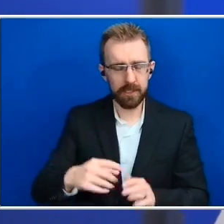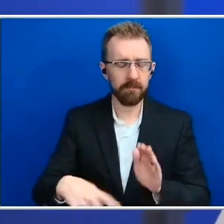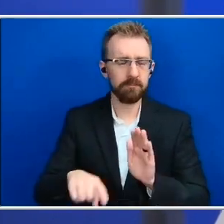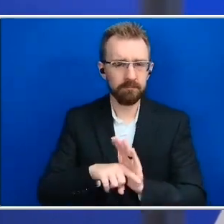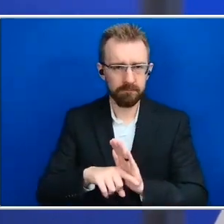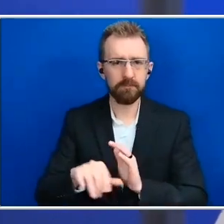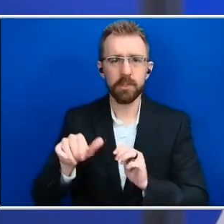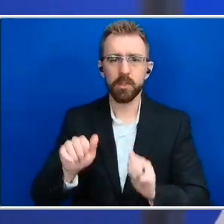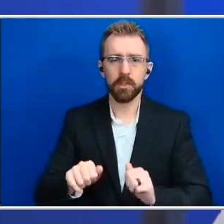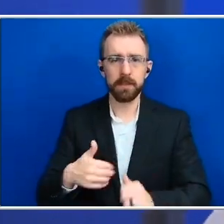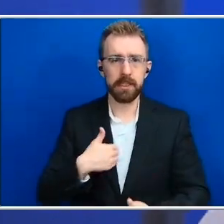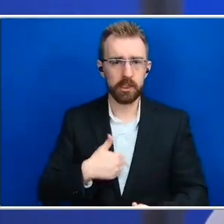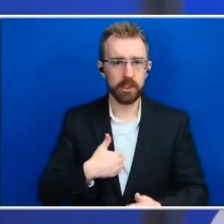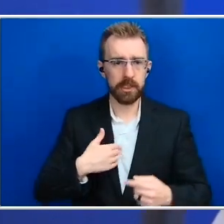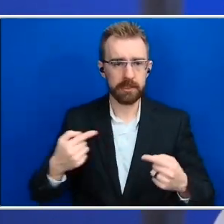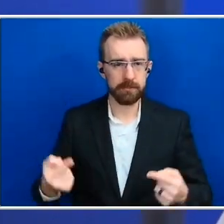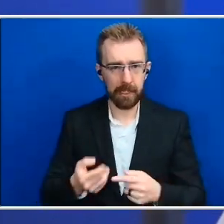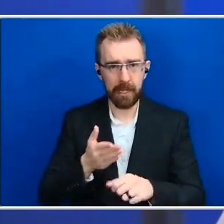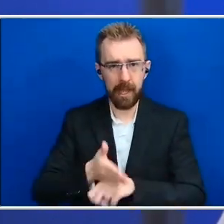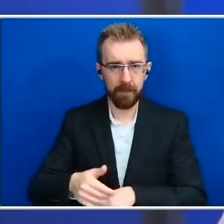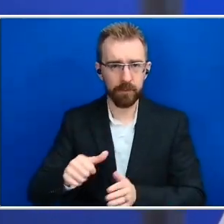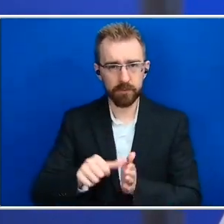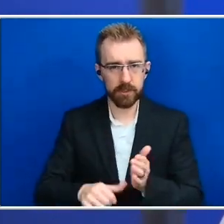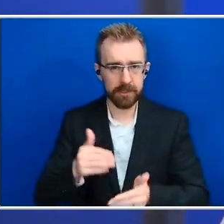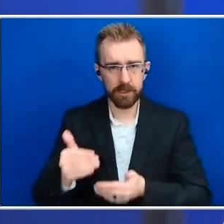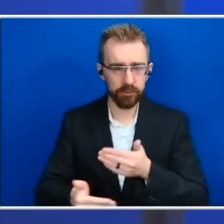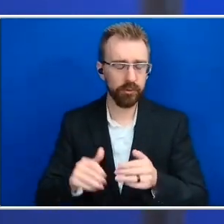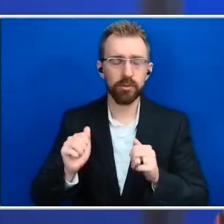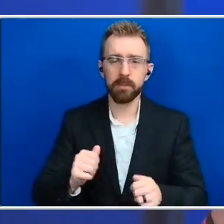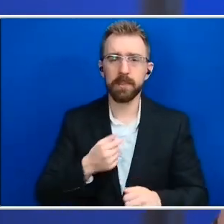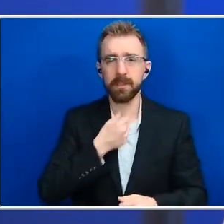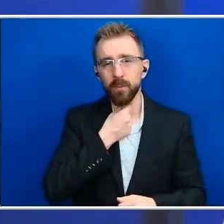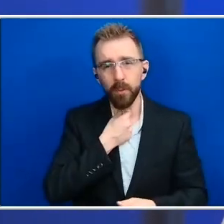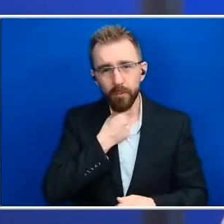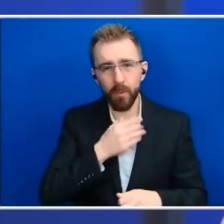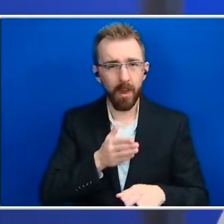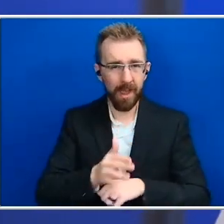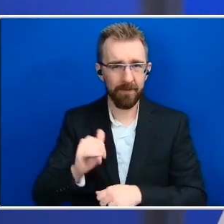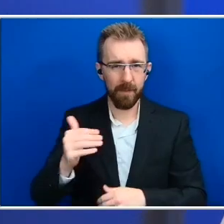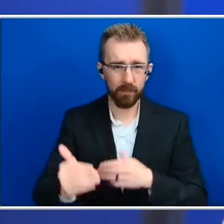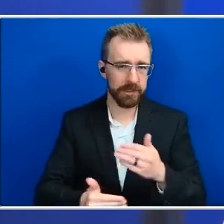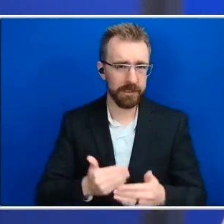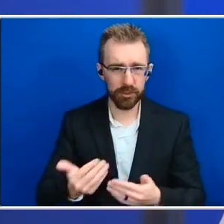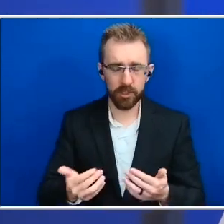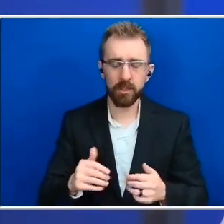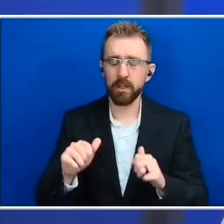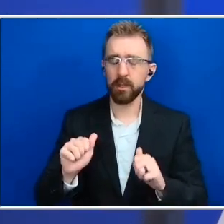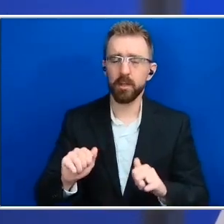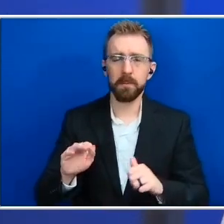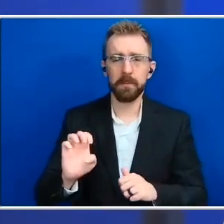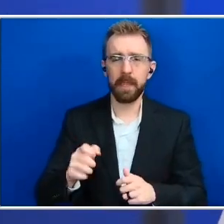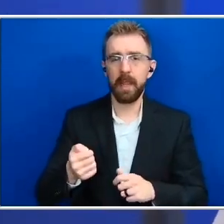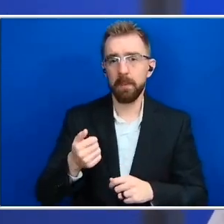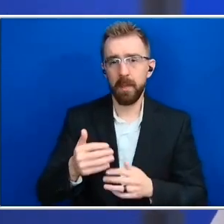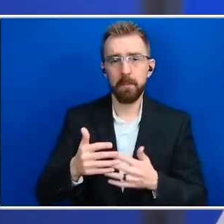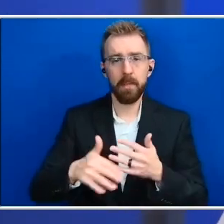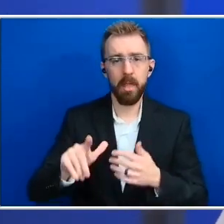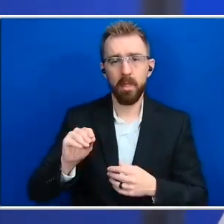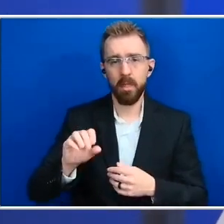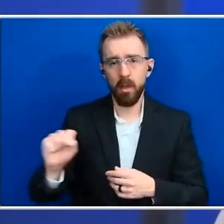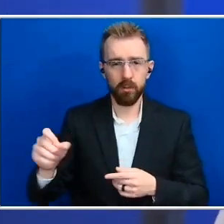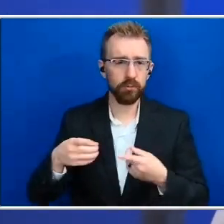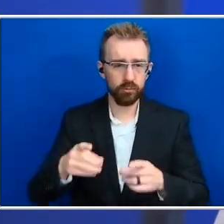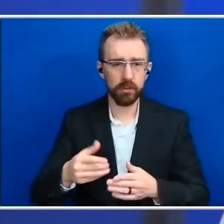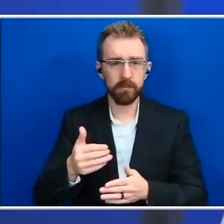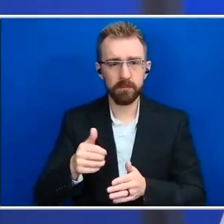pain after the procedure, could be sore throat after the procedure, could be a little bit of blood loss during the procedure. These are all.